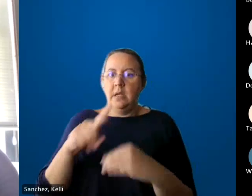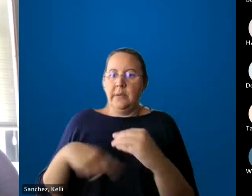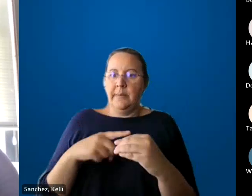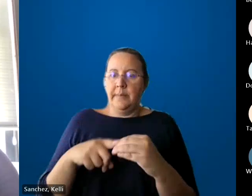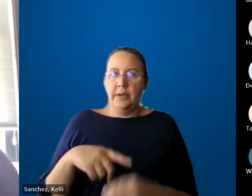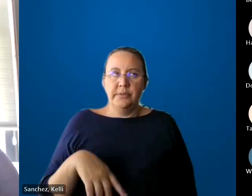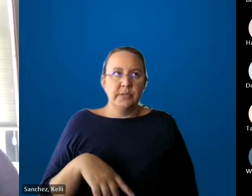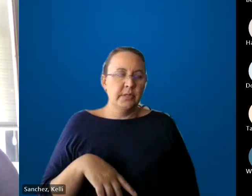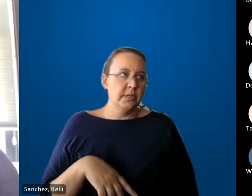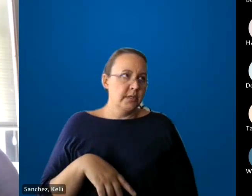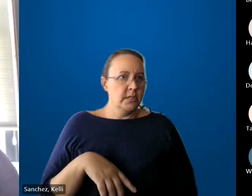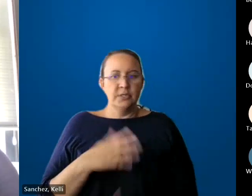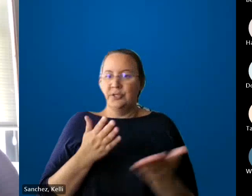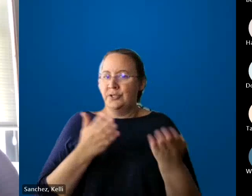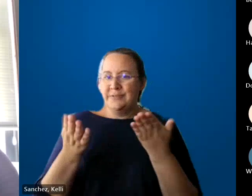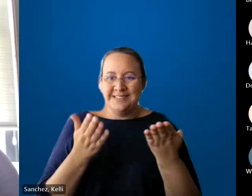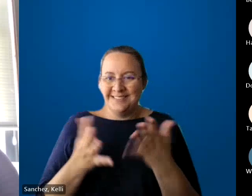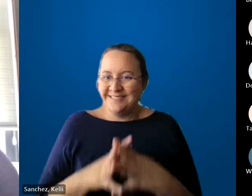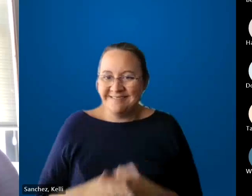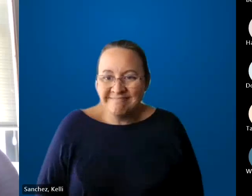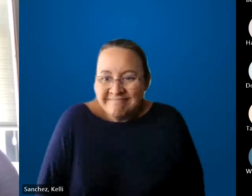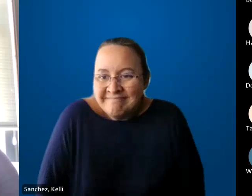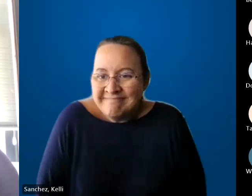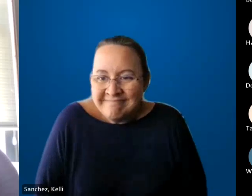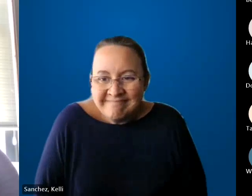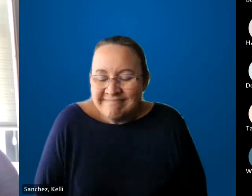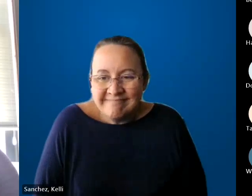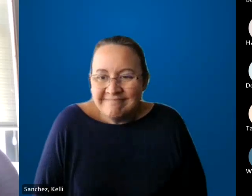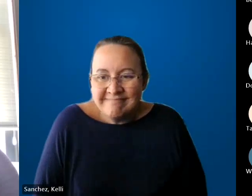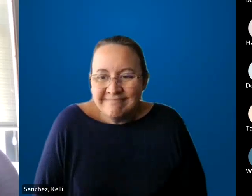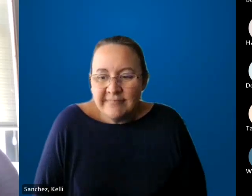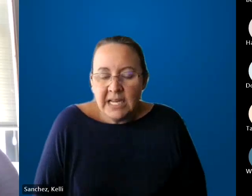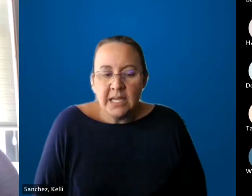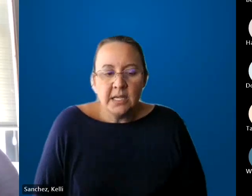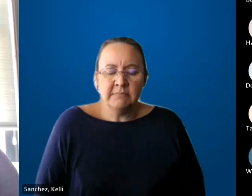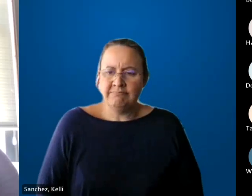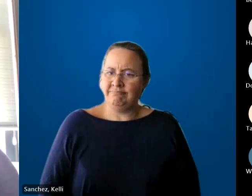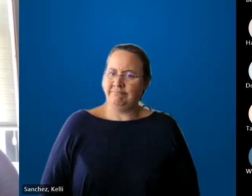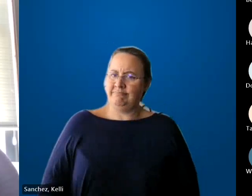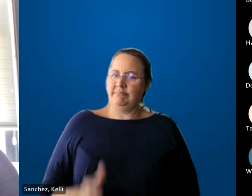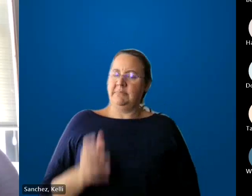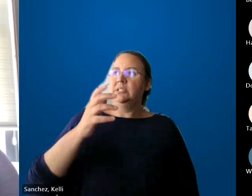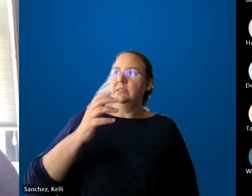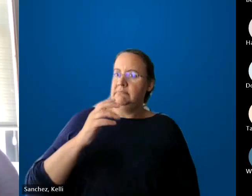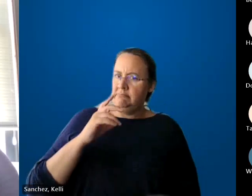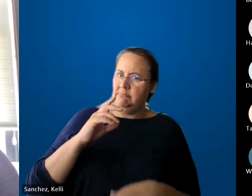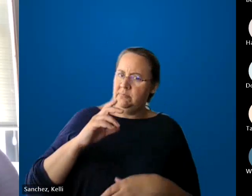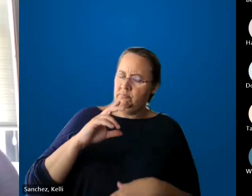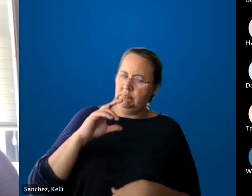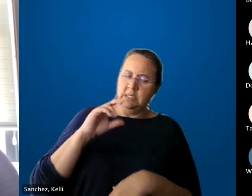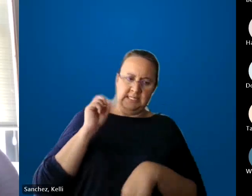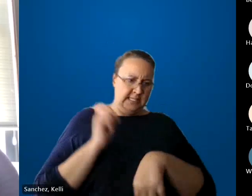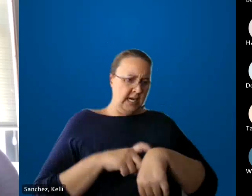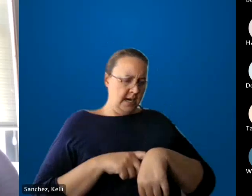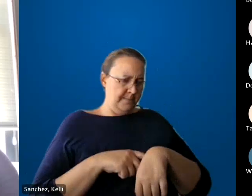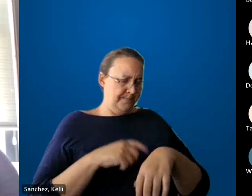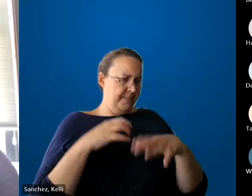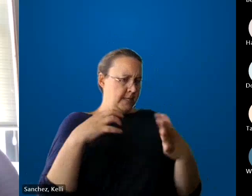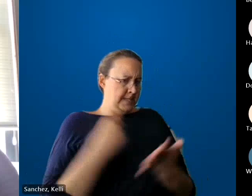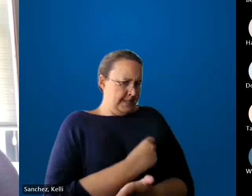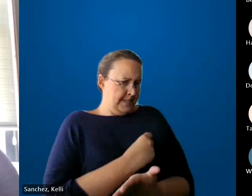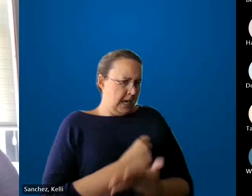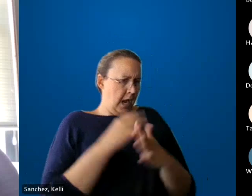uh, just service, Mhm. of just setting aside time to do something for somebody else,